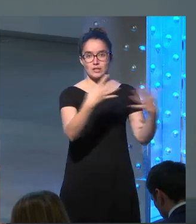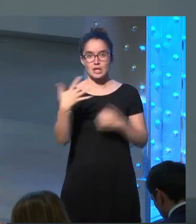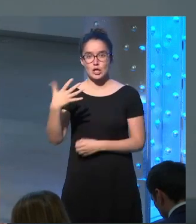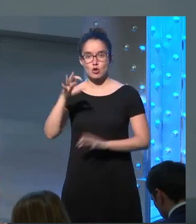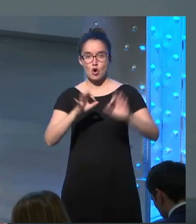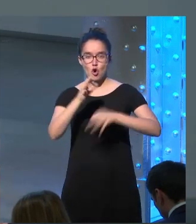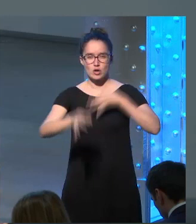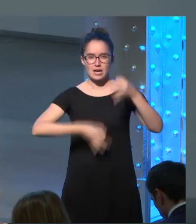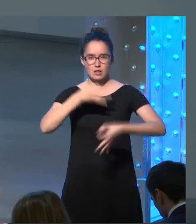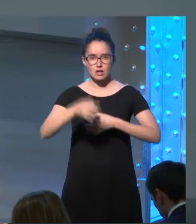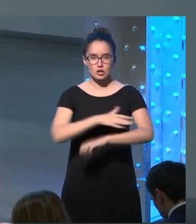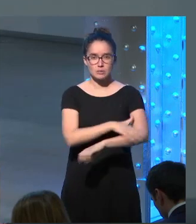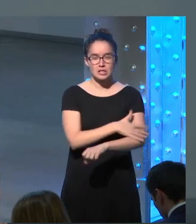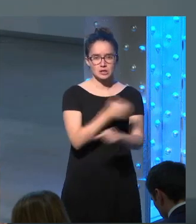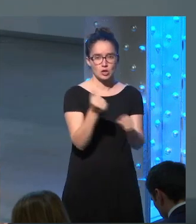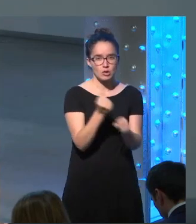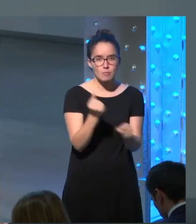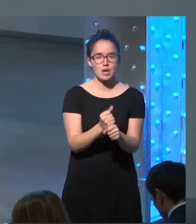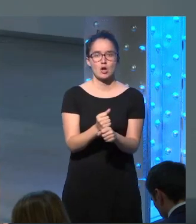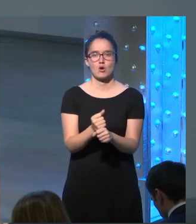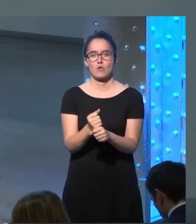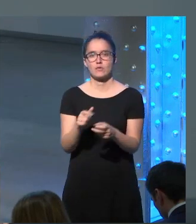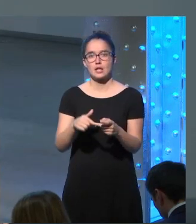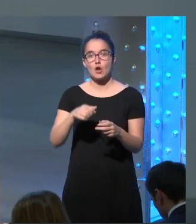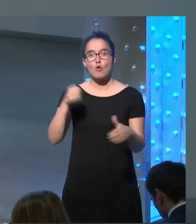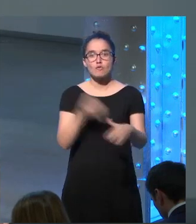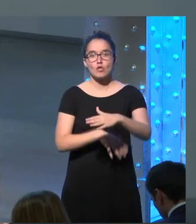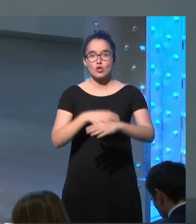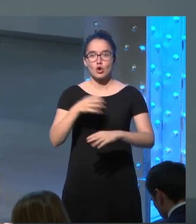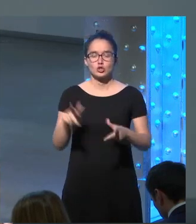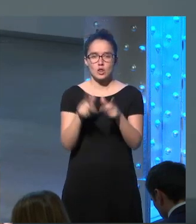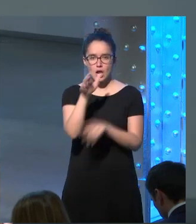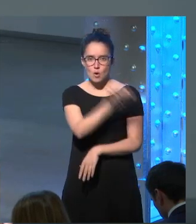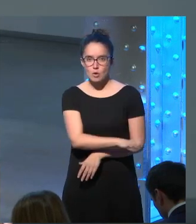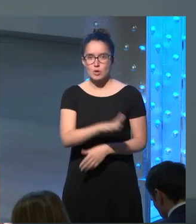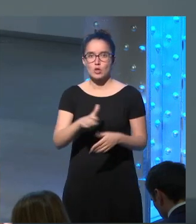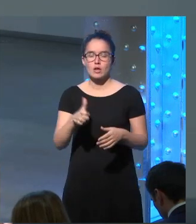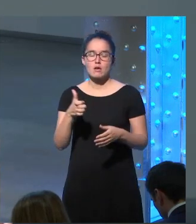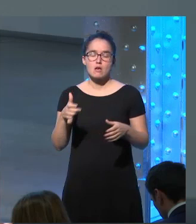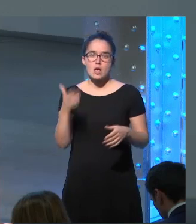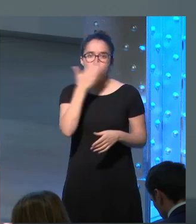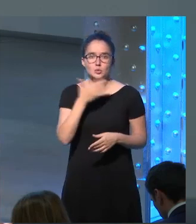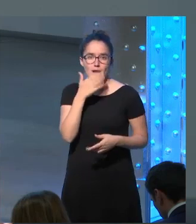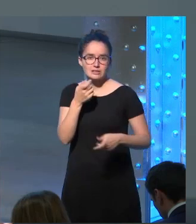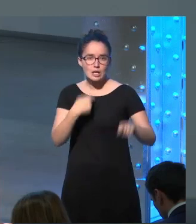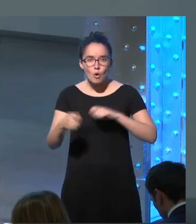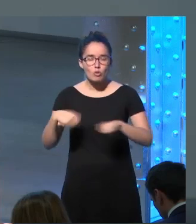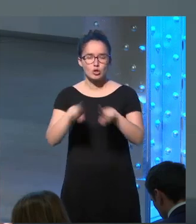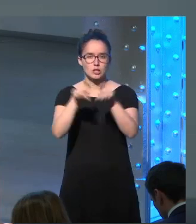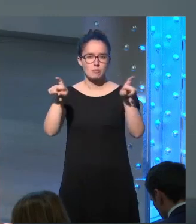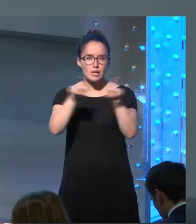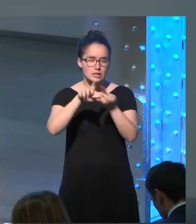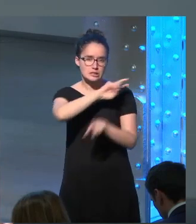for networking among 95 organizations, the European Social Fund, the Ministry of Employment, the